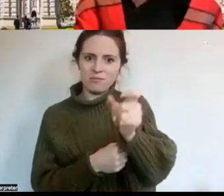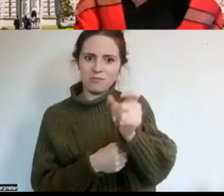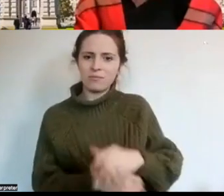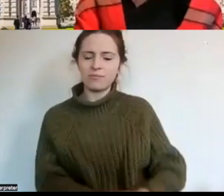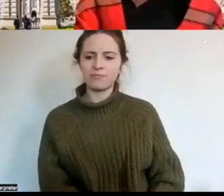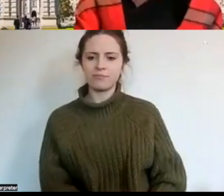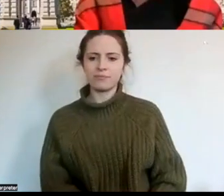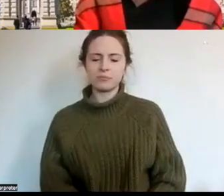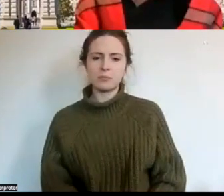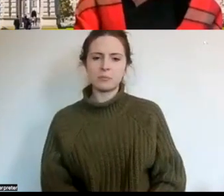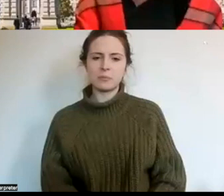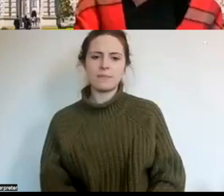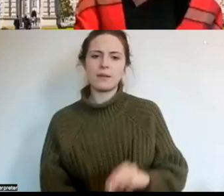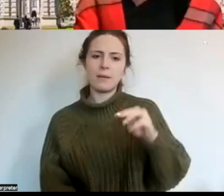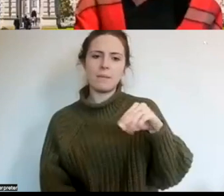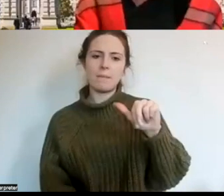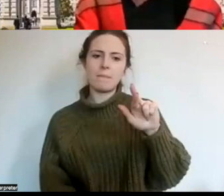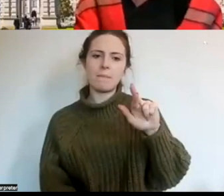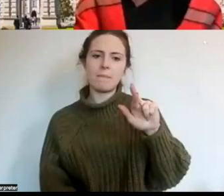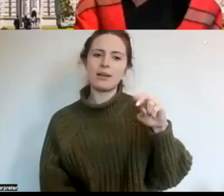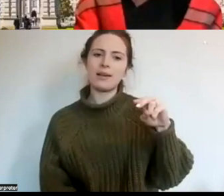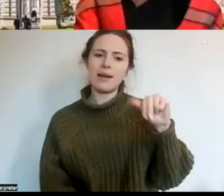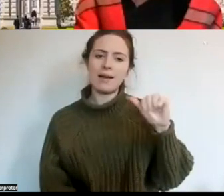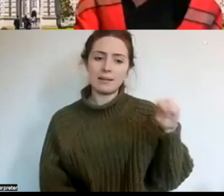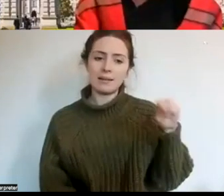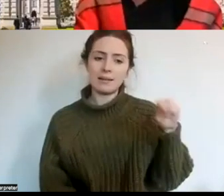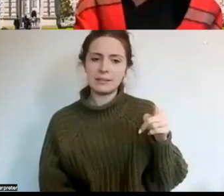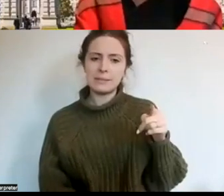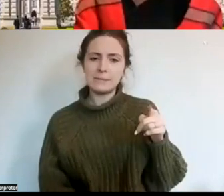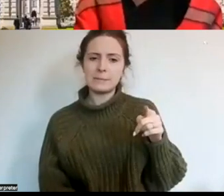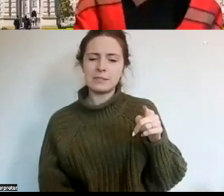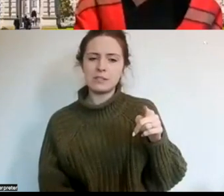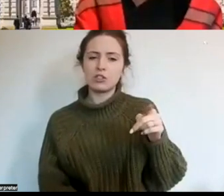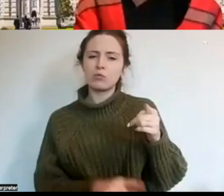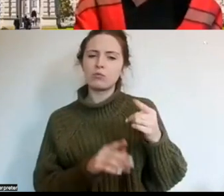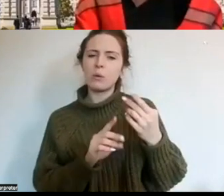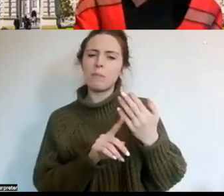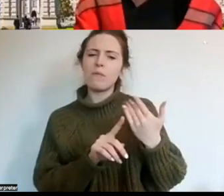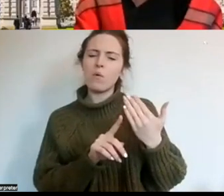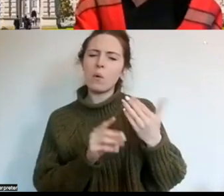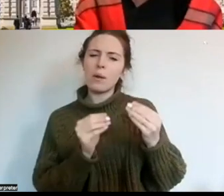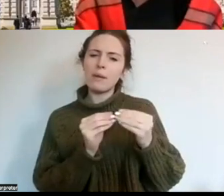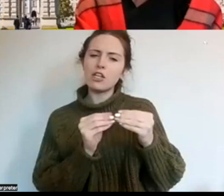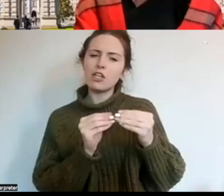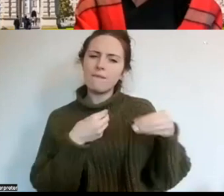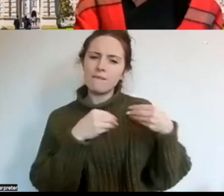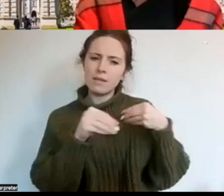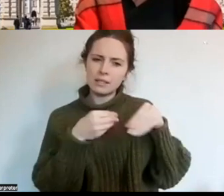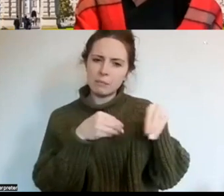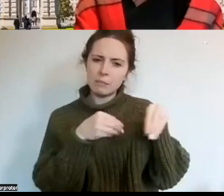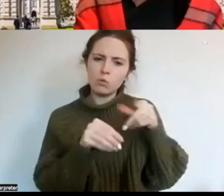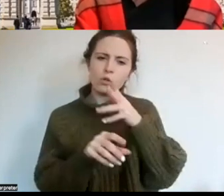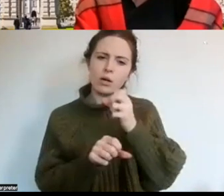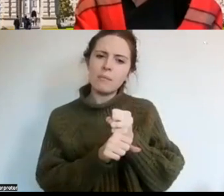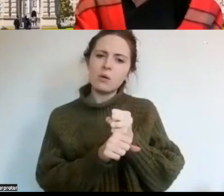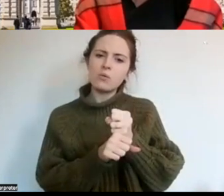great. And Mary Ann, can I just bring you in there again? Just, you touched earlier on that issue around flexibility when you were talking